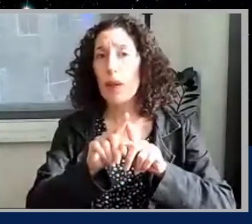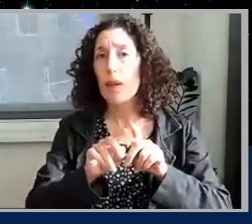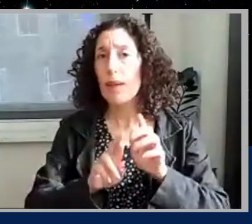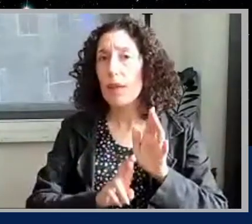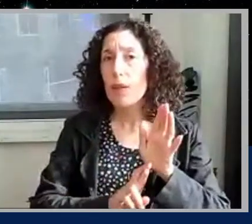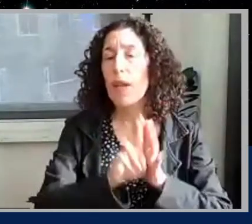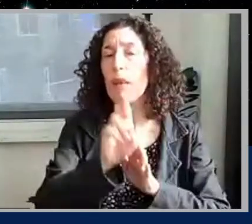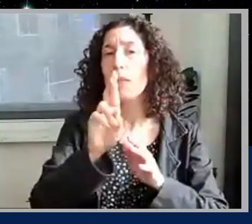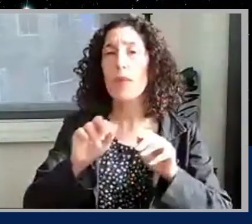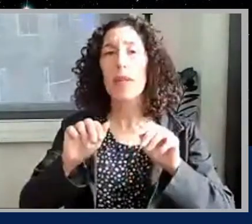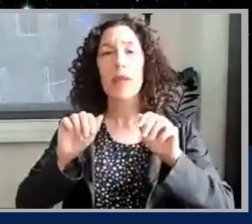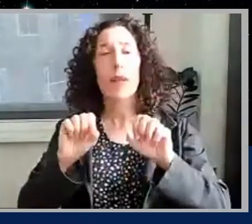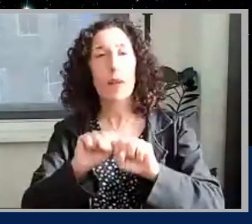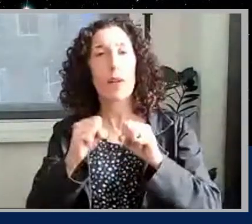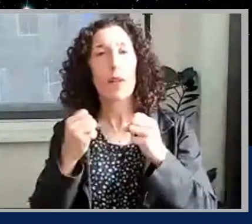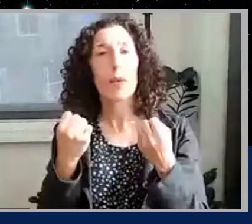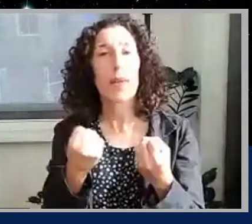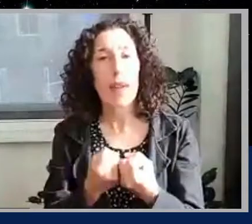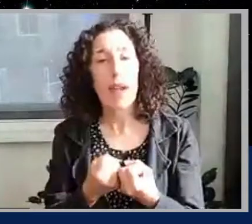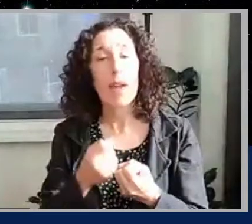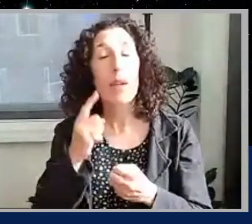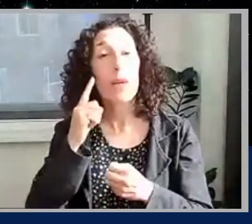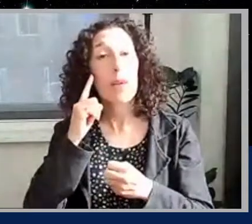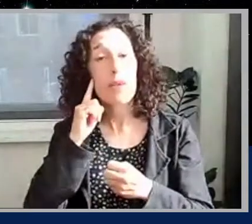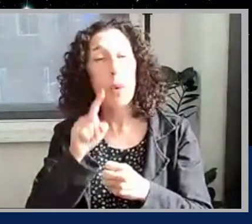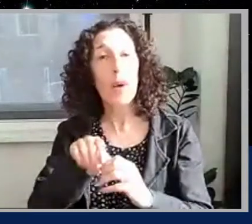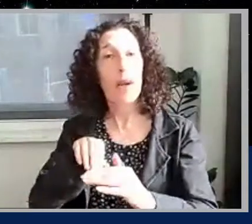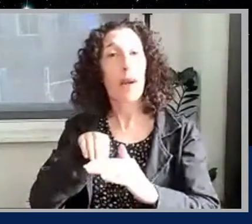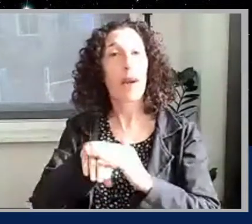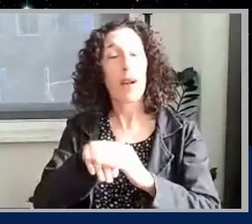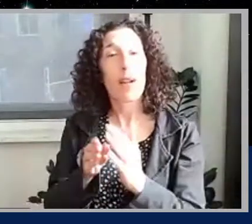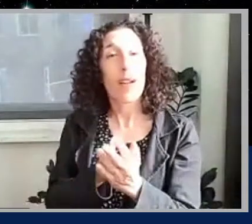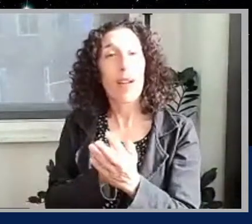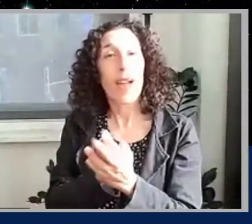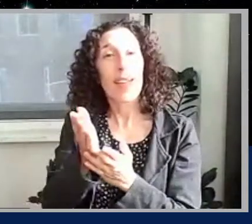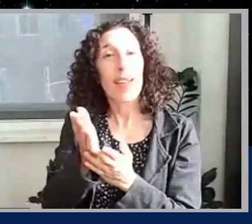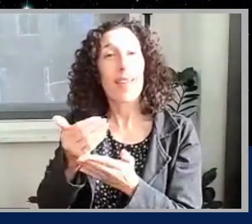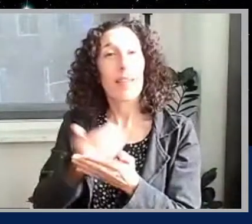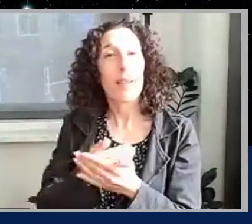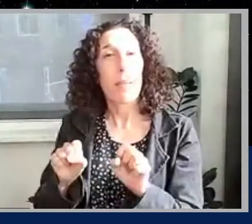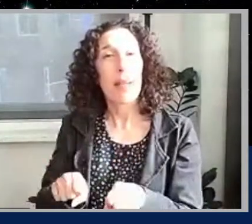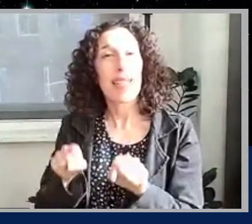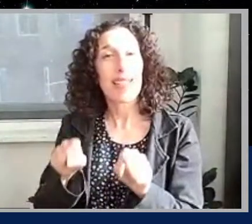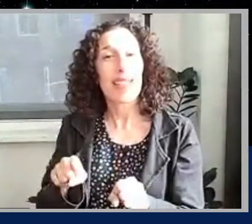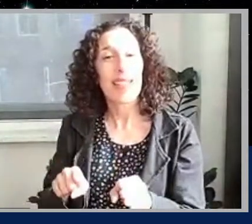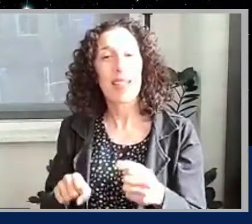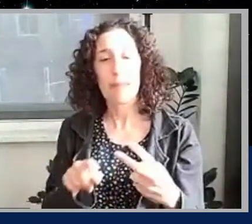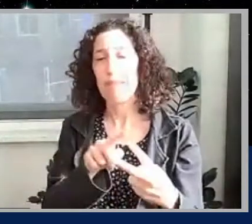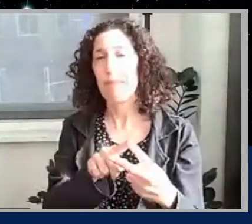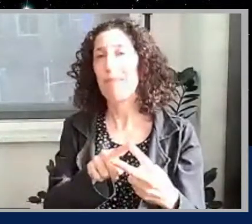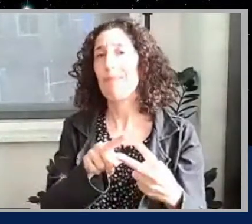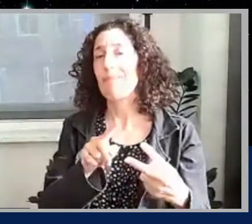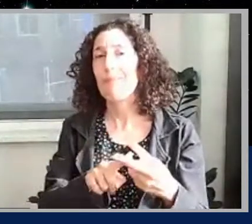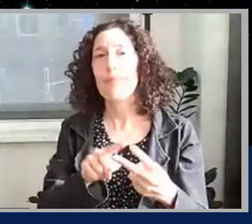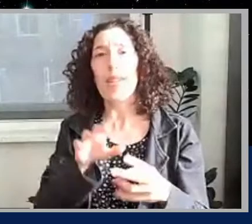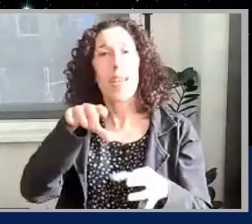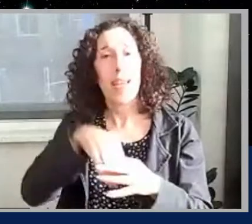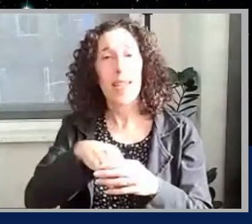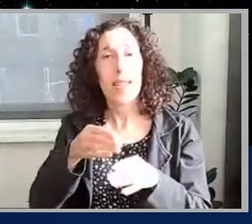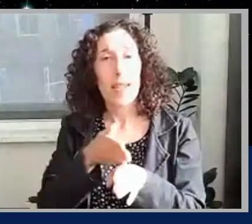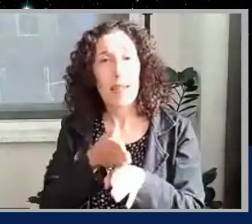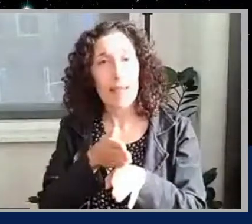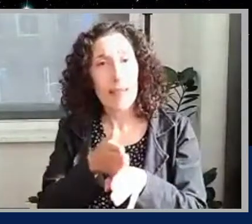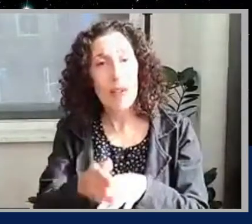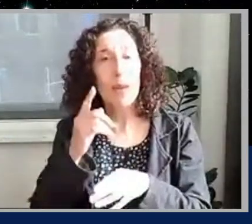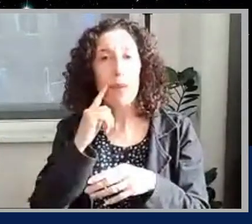Disability, WGAD. And you both have been in astronomy for a long time. I think, Kim, you've been in